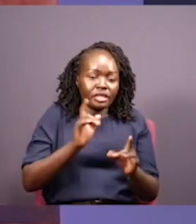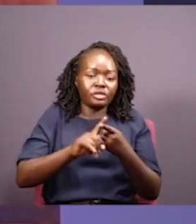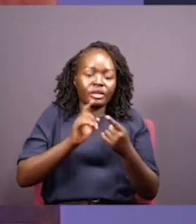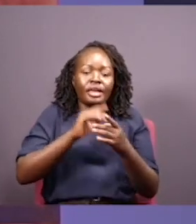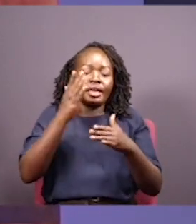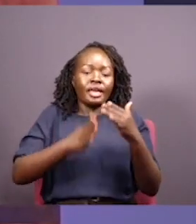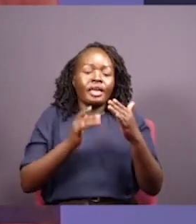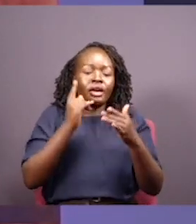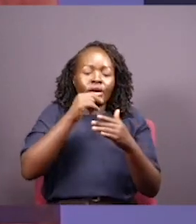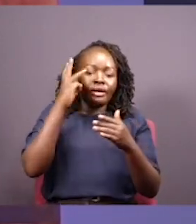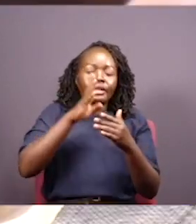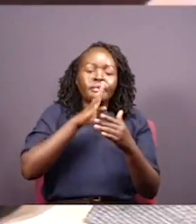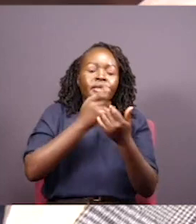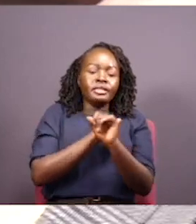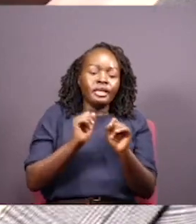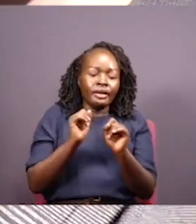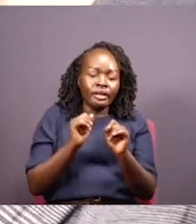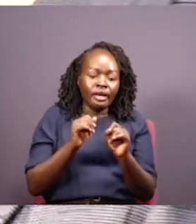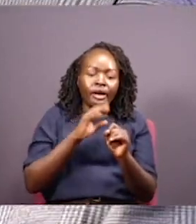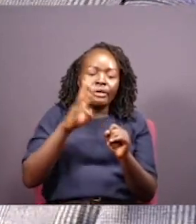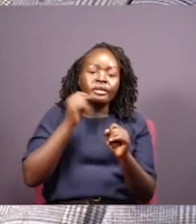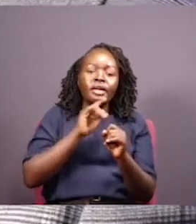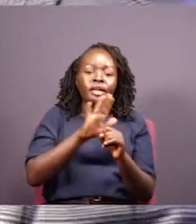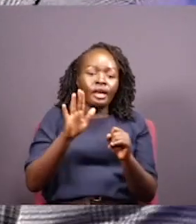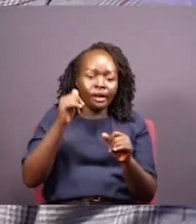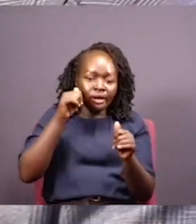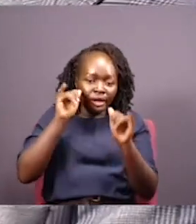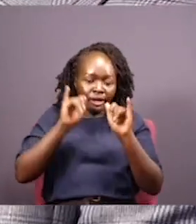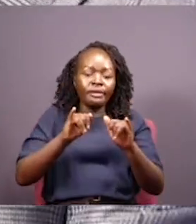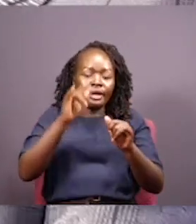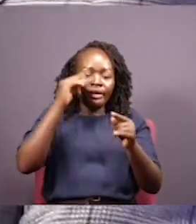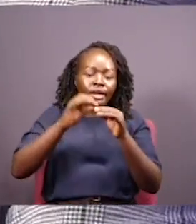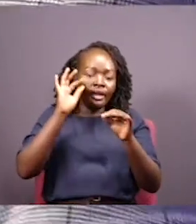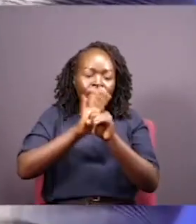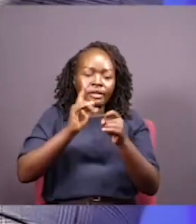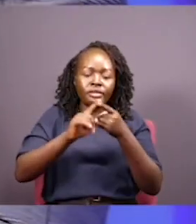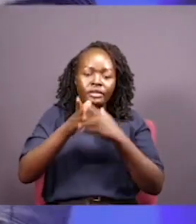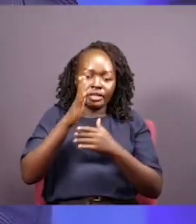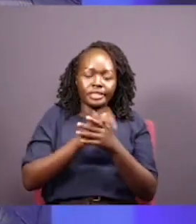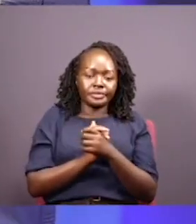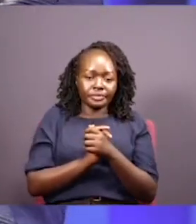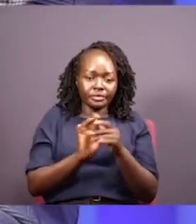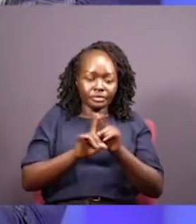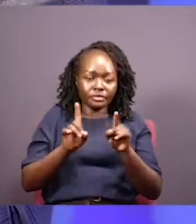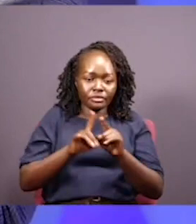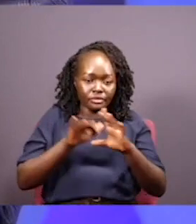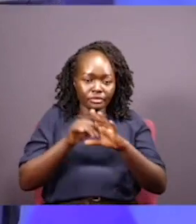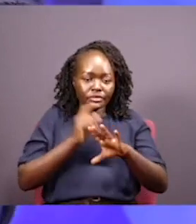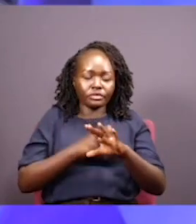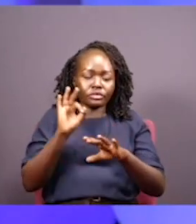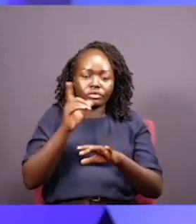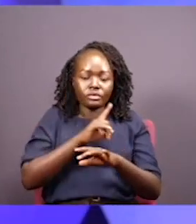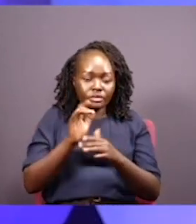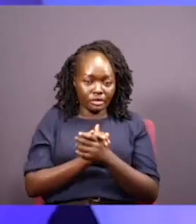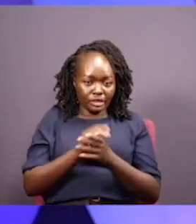saved. So he was telling them, remain faithful to God, even in the midst of hostility, in the midst